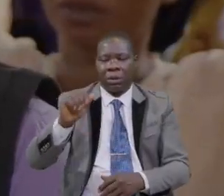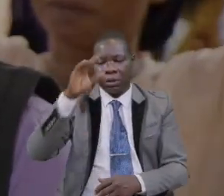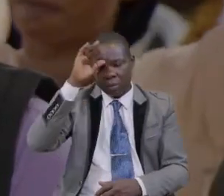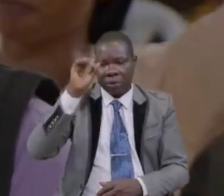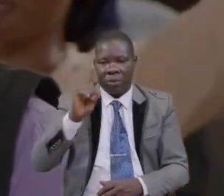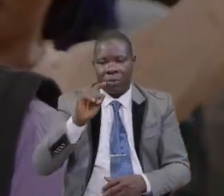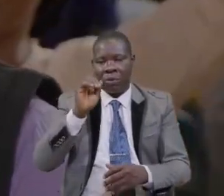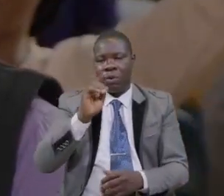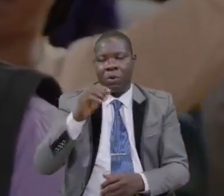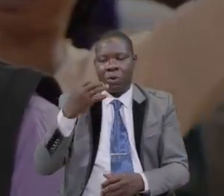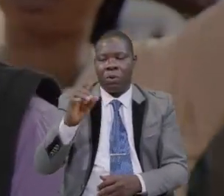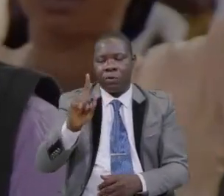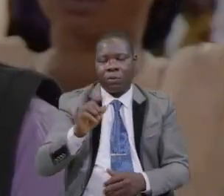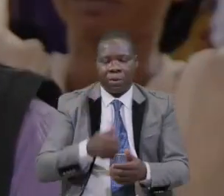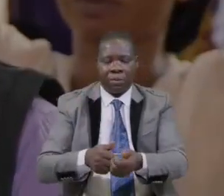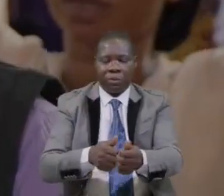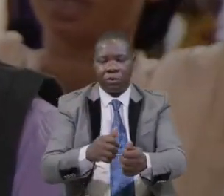A woman of one passion?